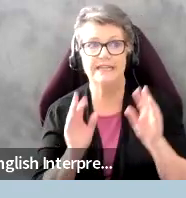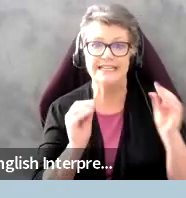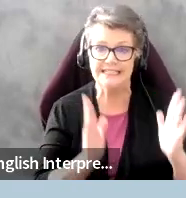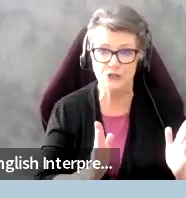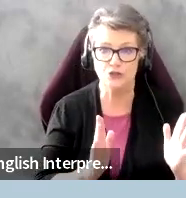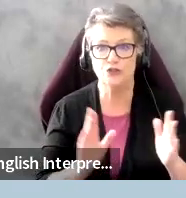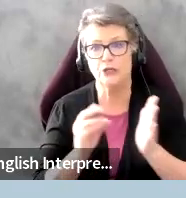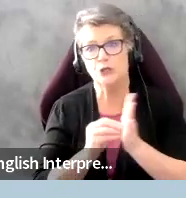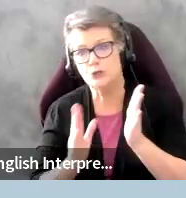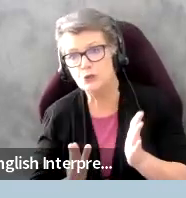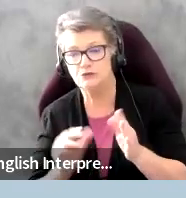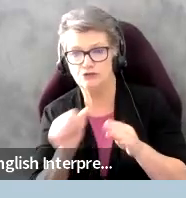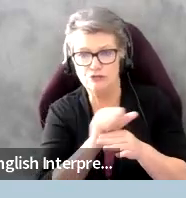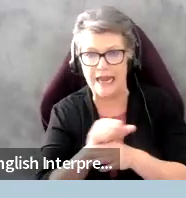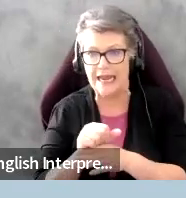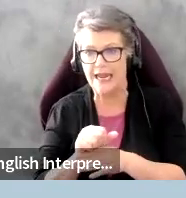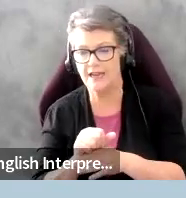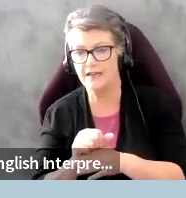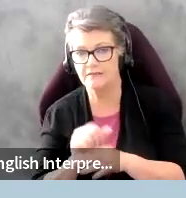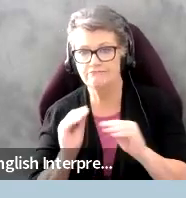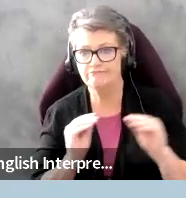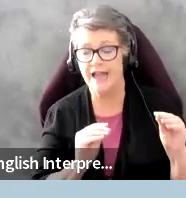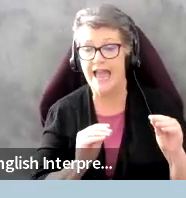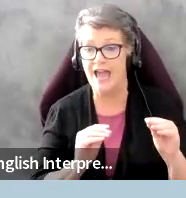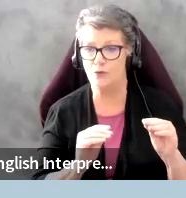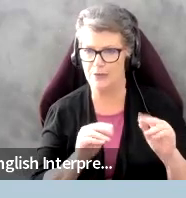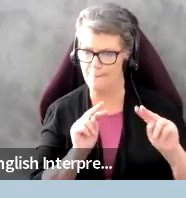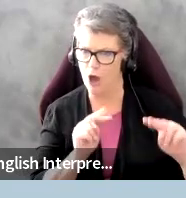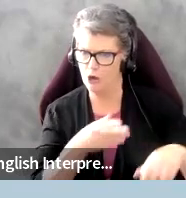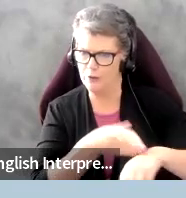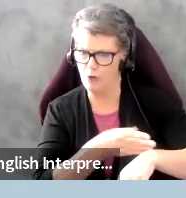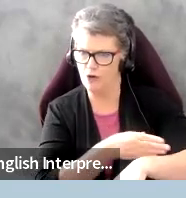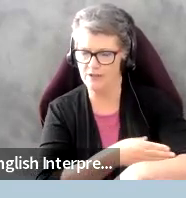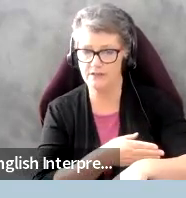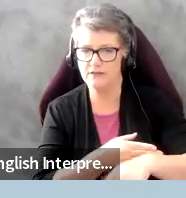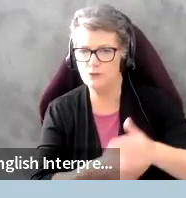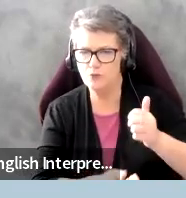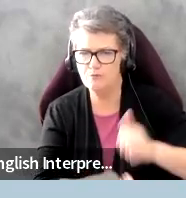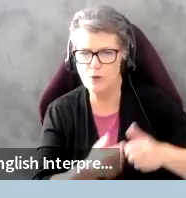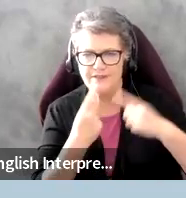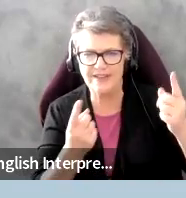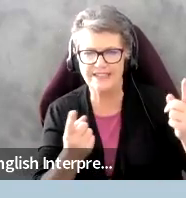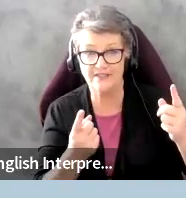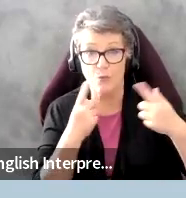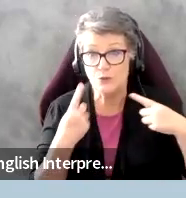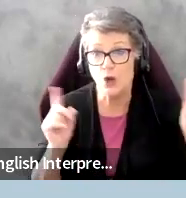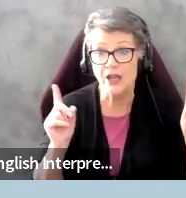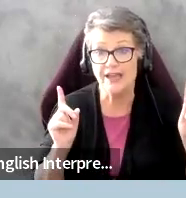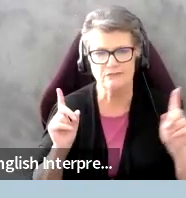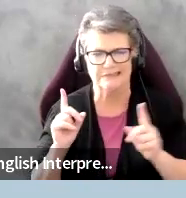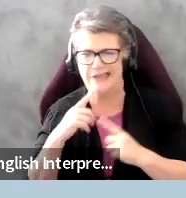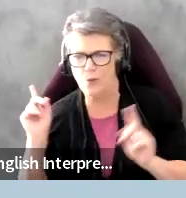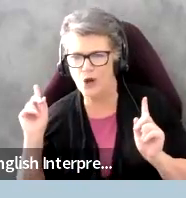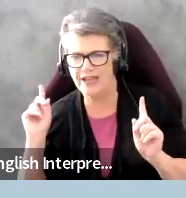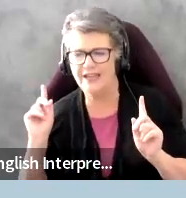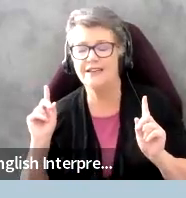of the students, and progress monitoring to see which are the most effective tools, what's working, what's not working, and